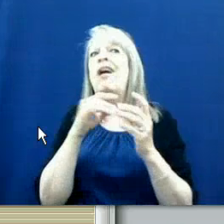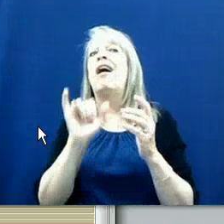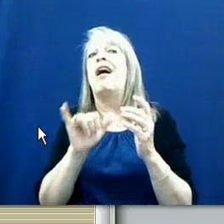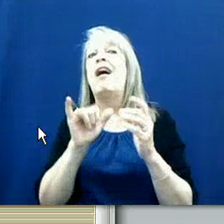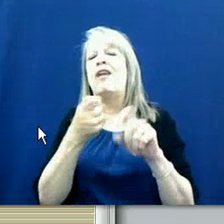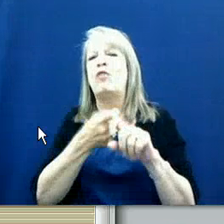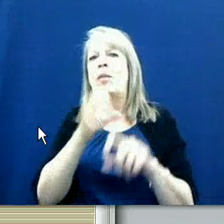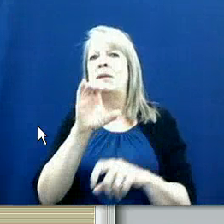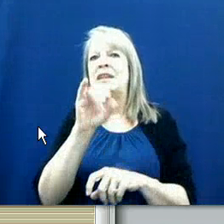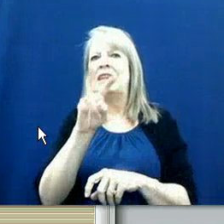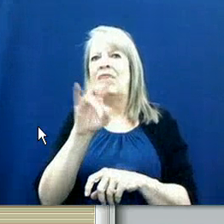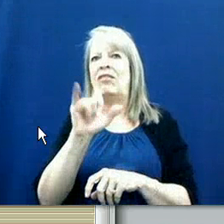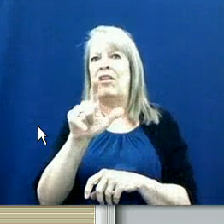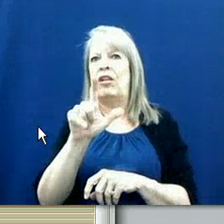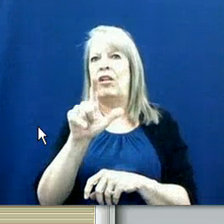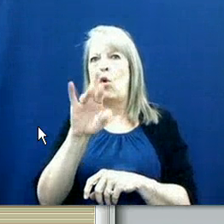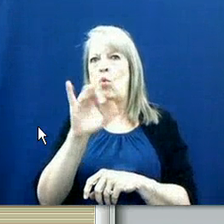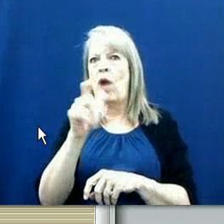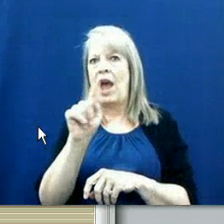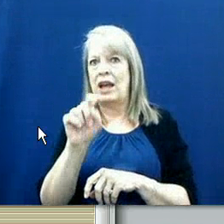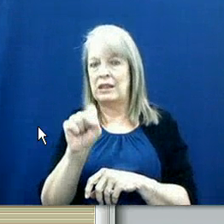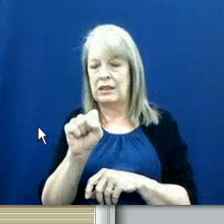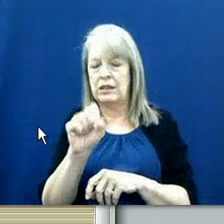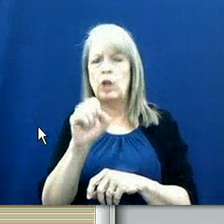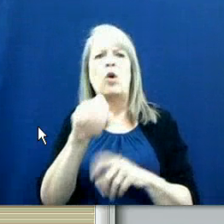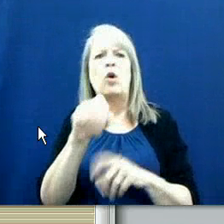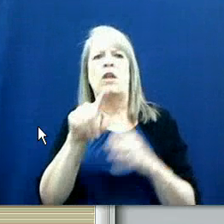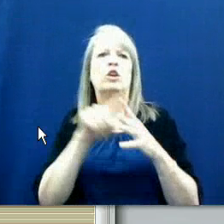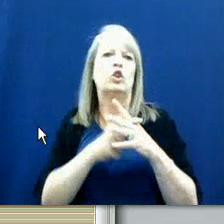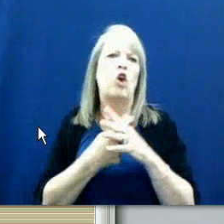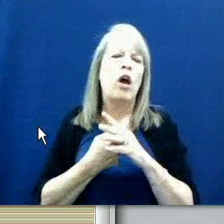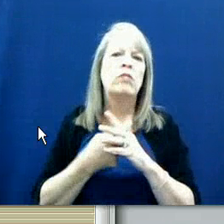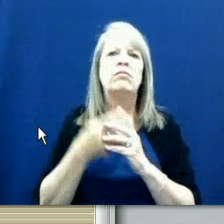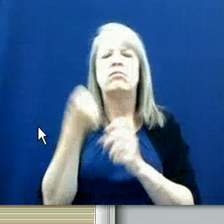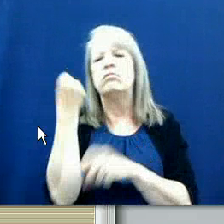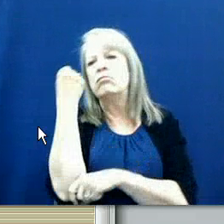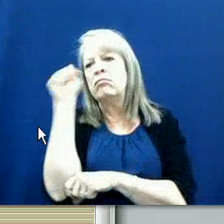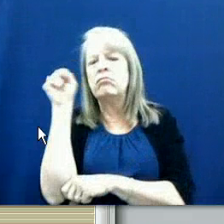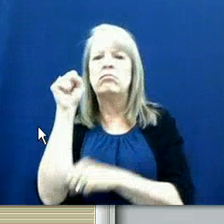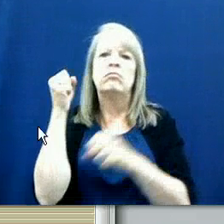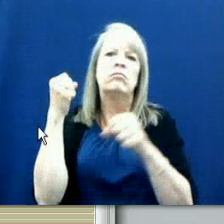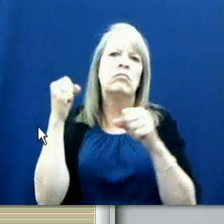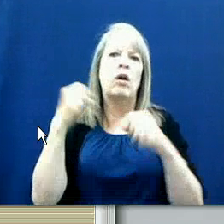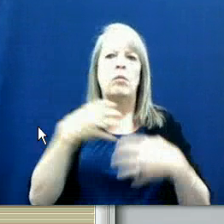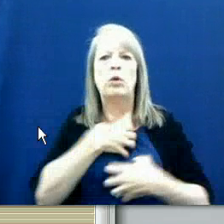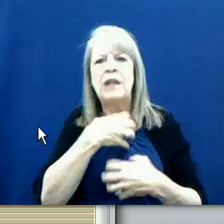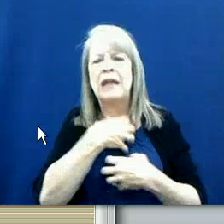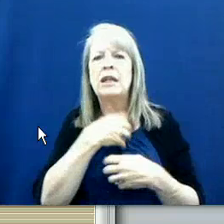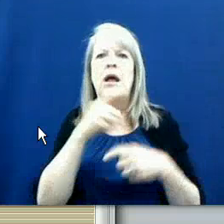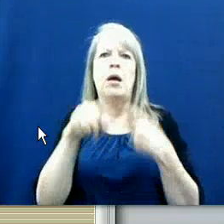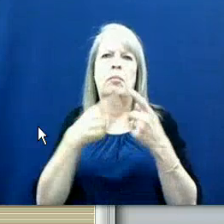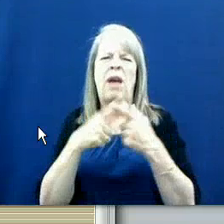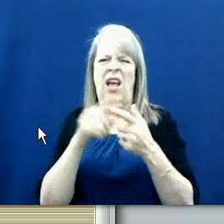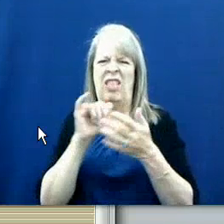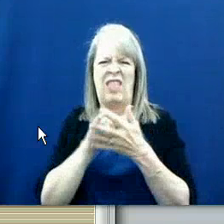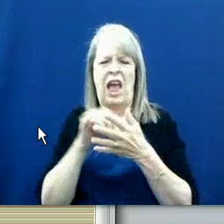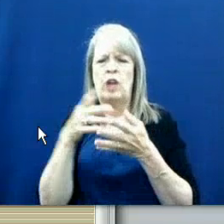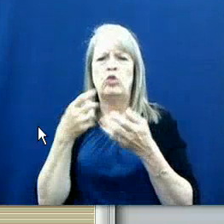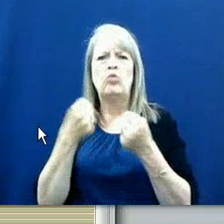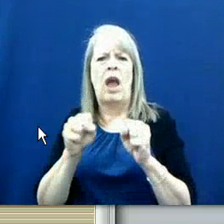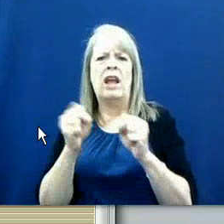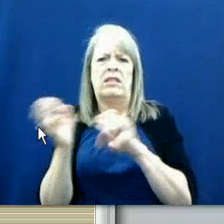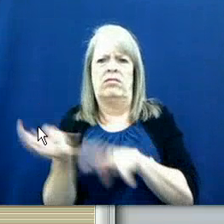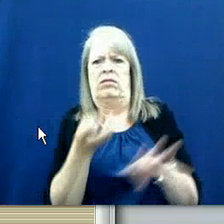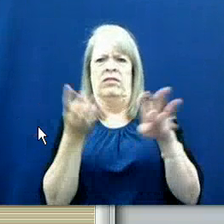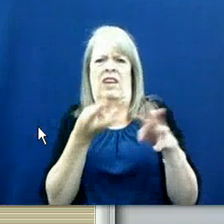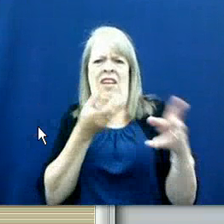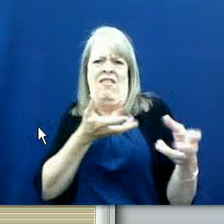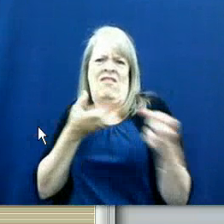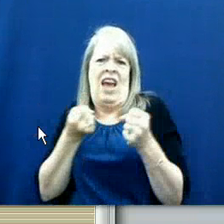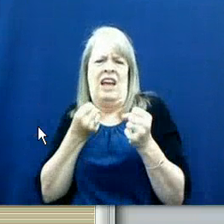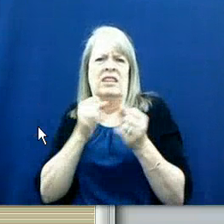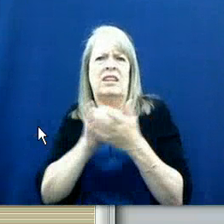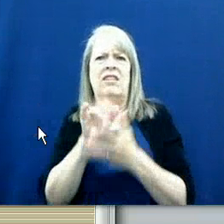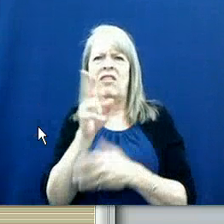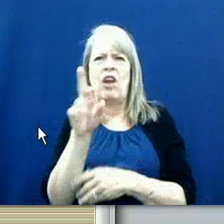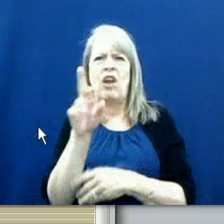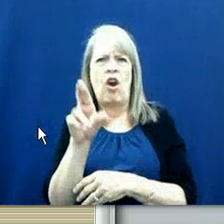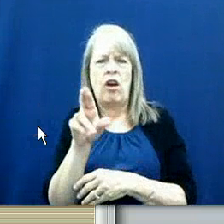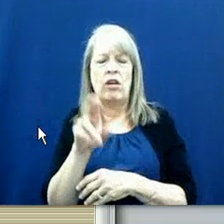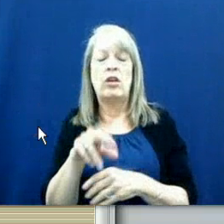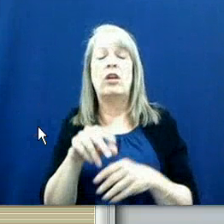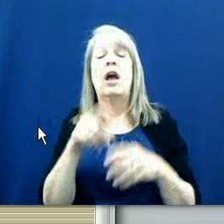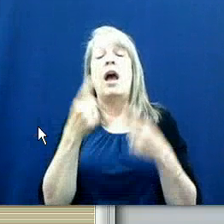They began lobbying and protesting about, among other things, this streamlining of VR. In